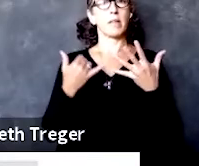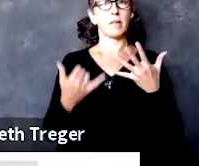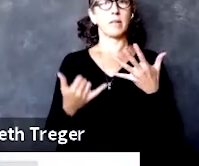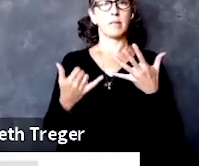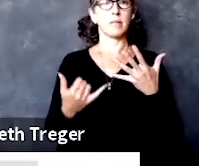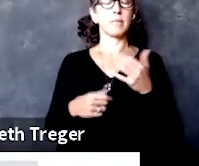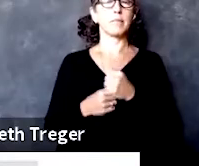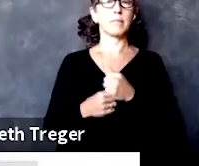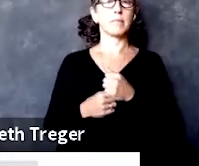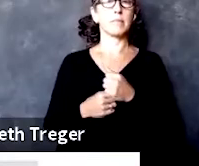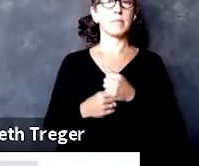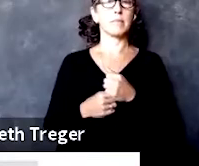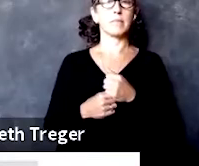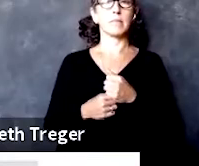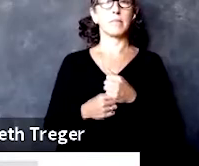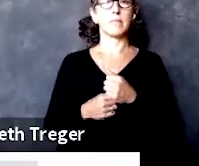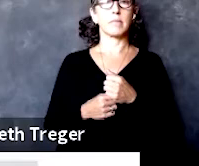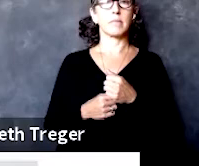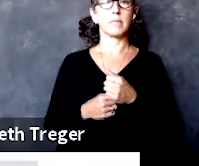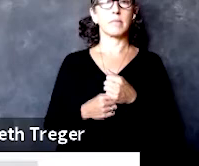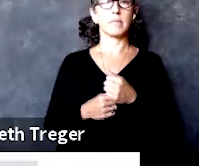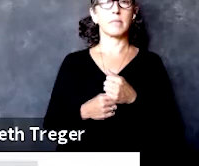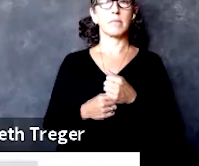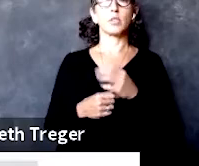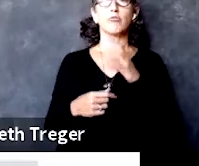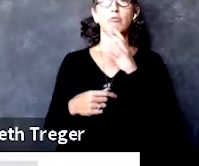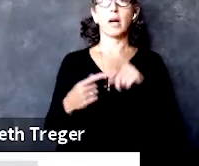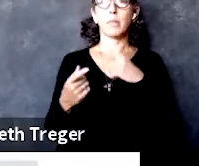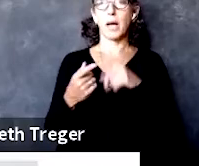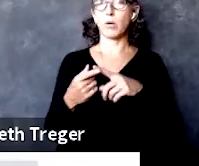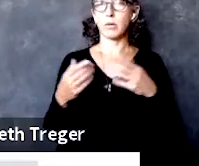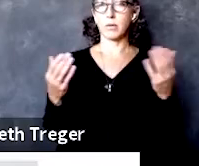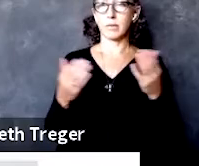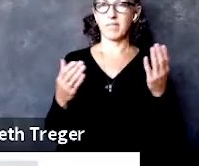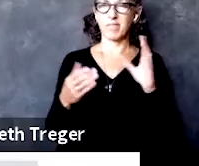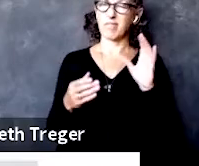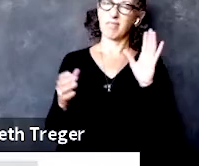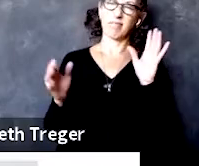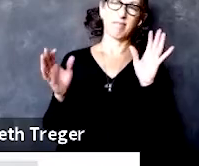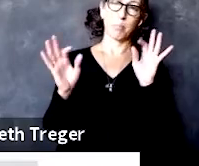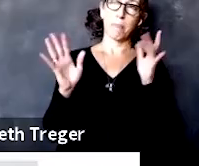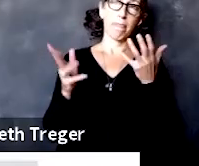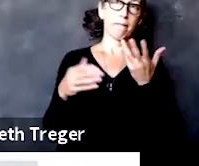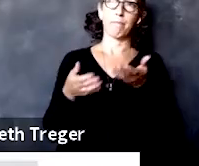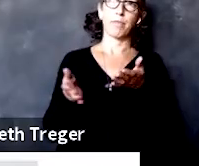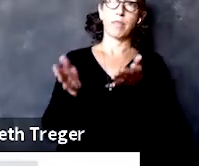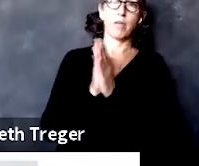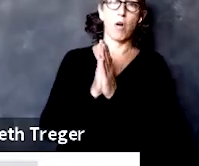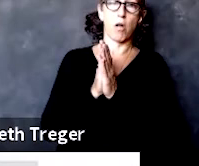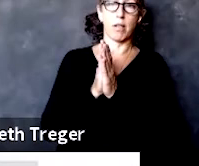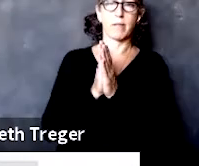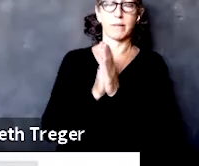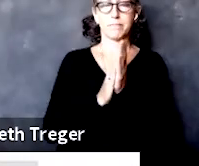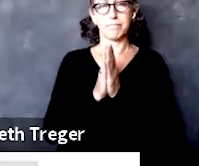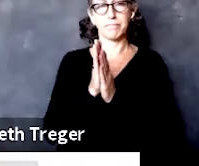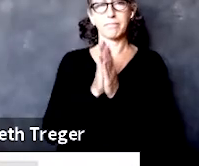the call, or the vocare. And that can involve different phrases. And you can actually use these phrases right here and fill in the blanks.